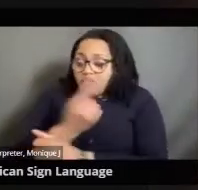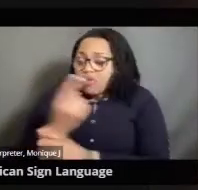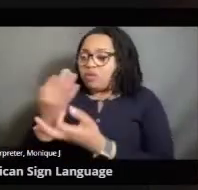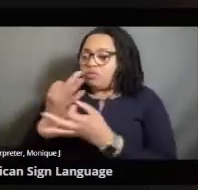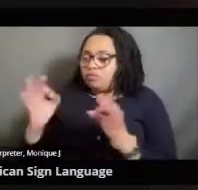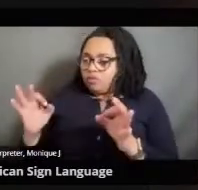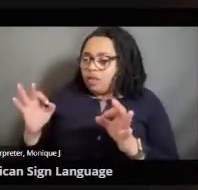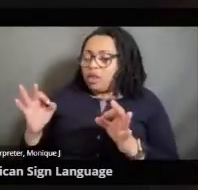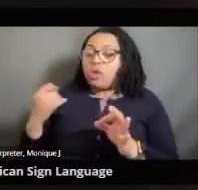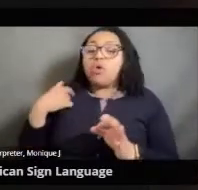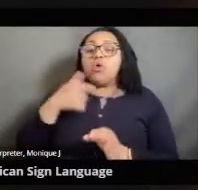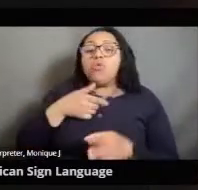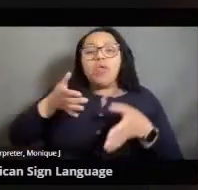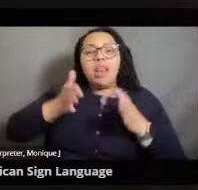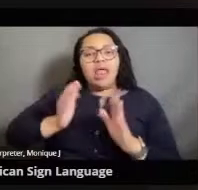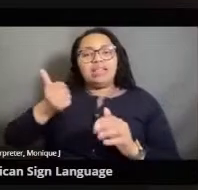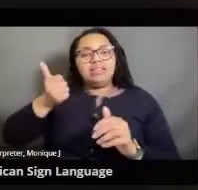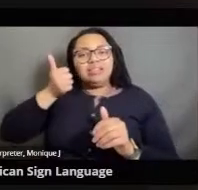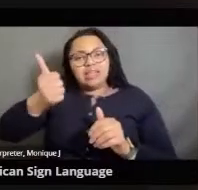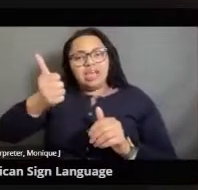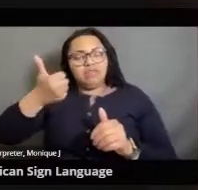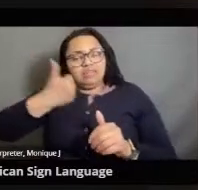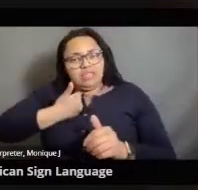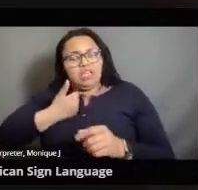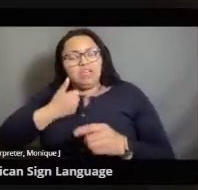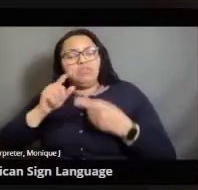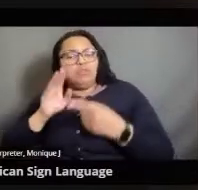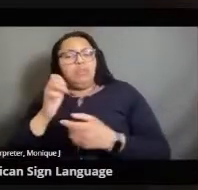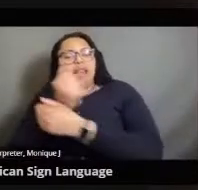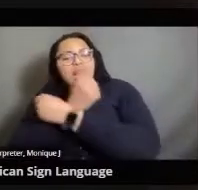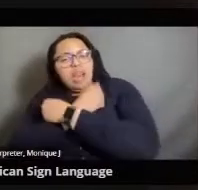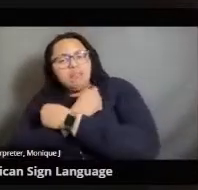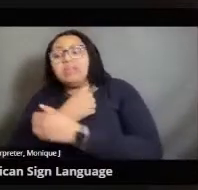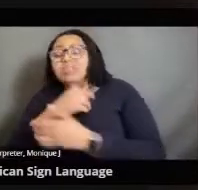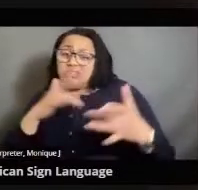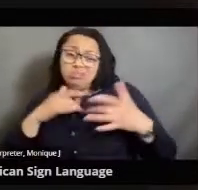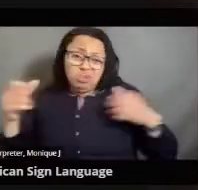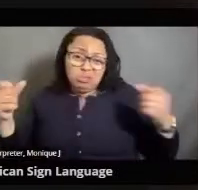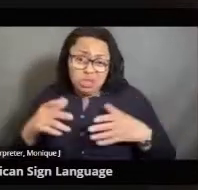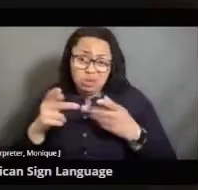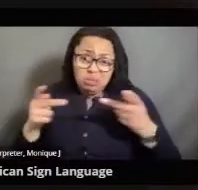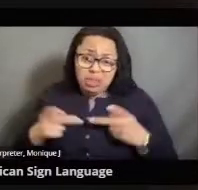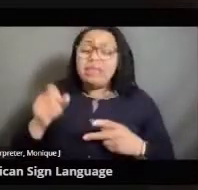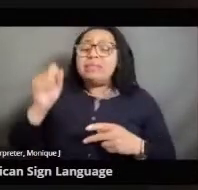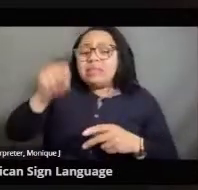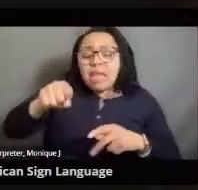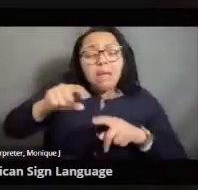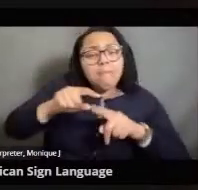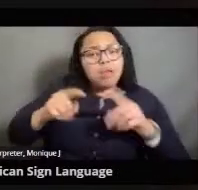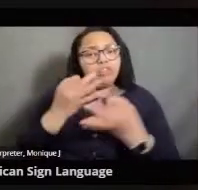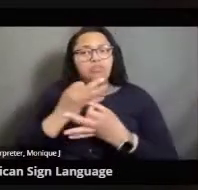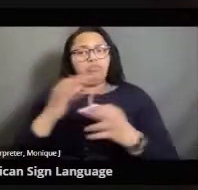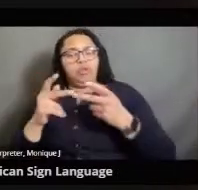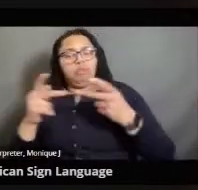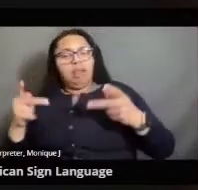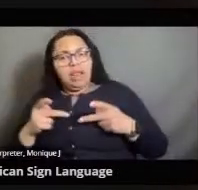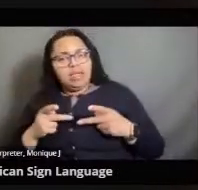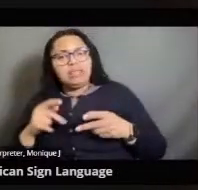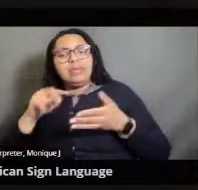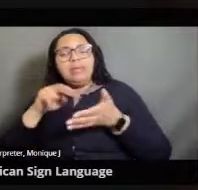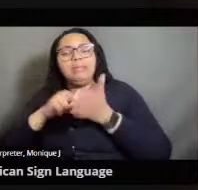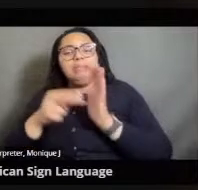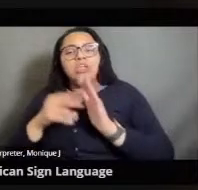loved. It is a scary place to be, yet the freest place to be. It means you move